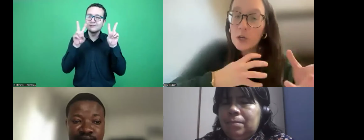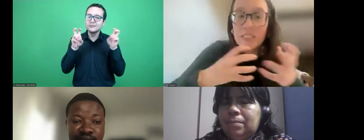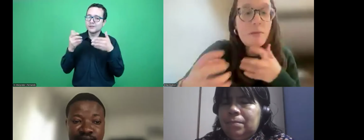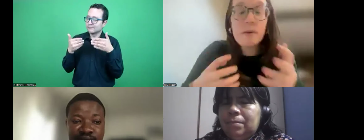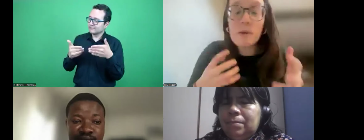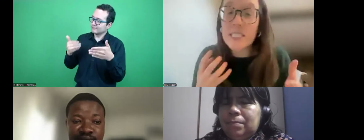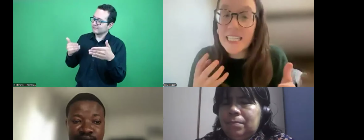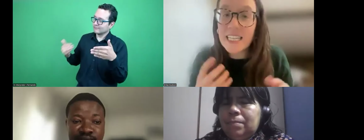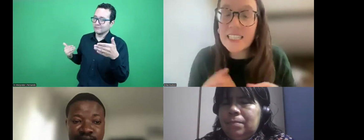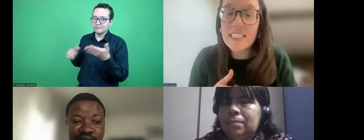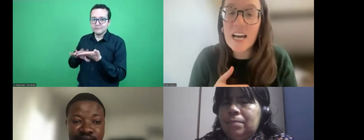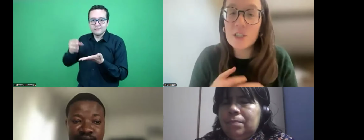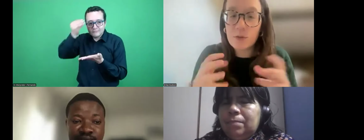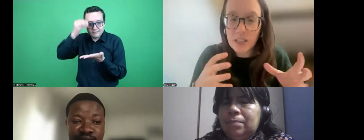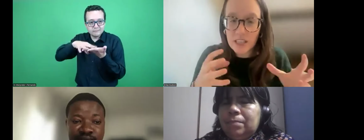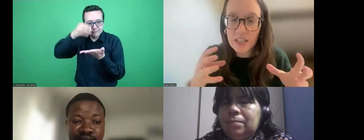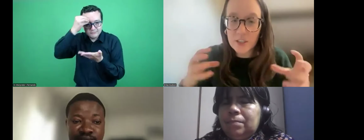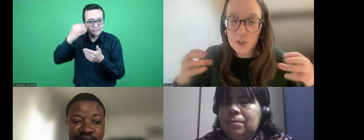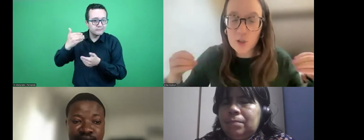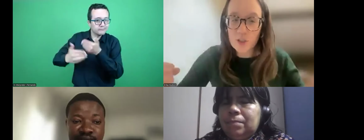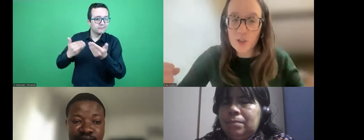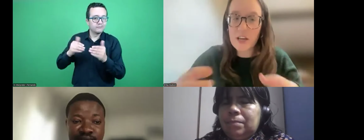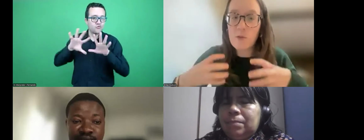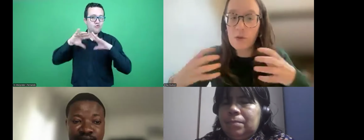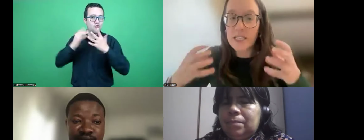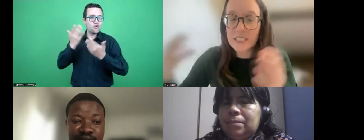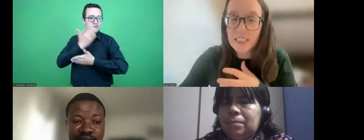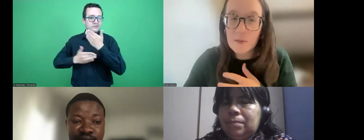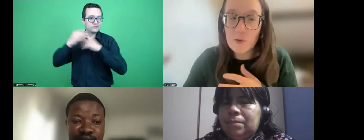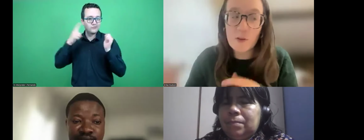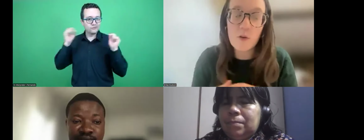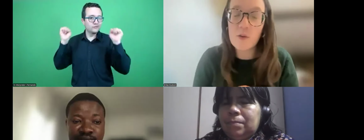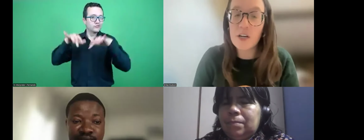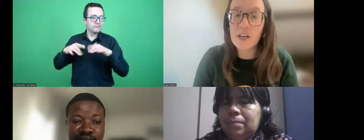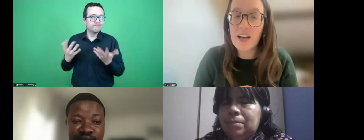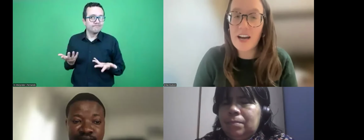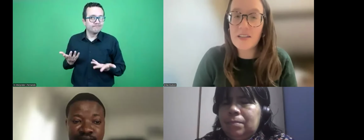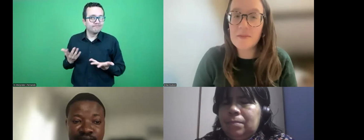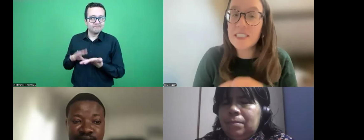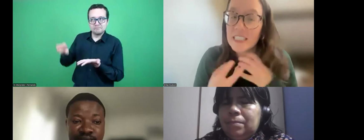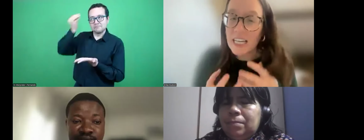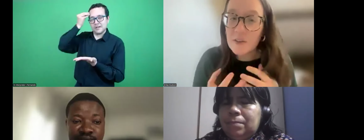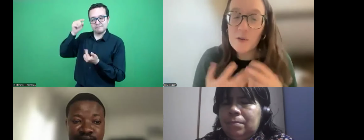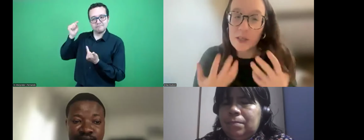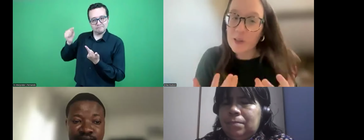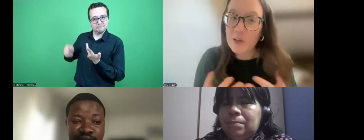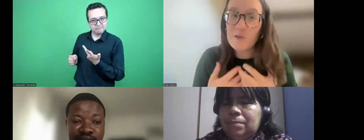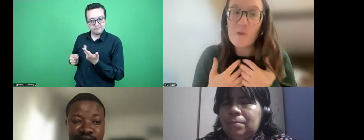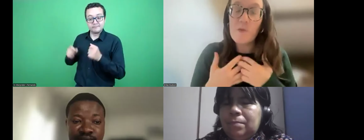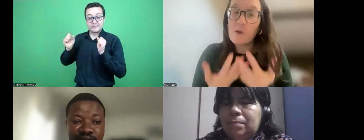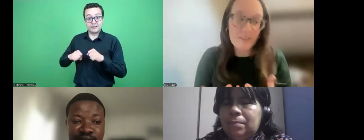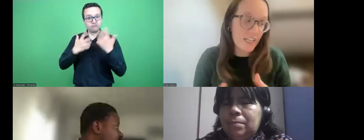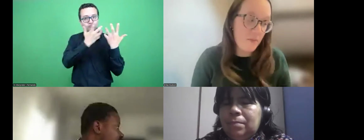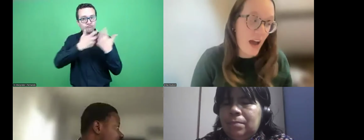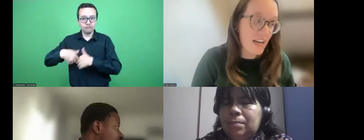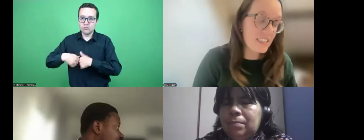what worked and maybe what didn't, to really ensure that what we need to see moving forward is successful and we can learn from